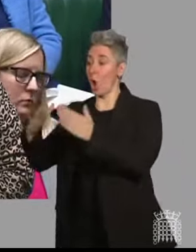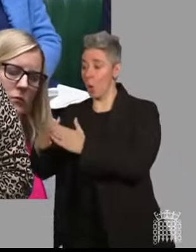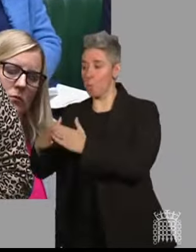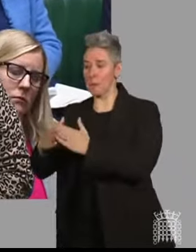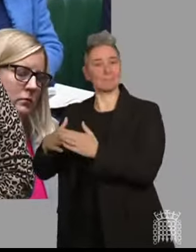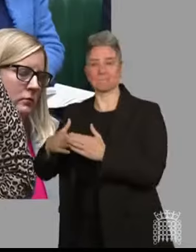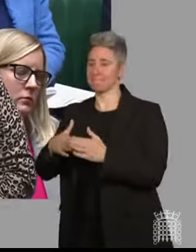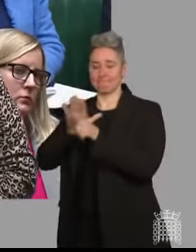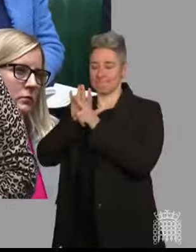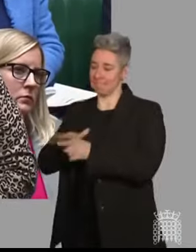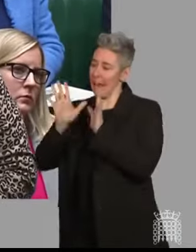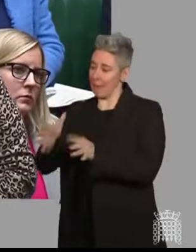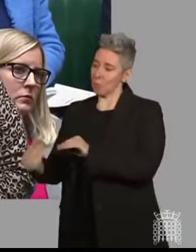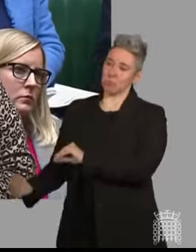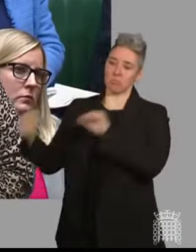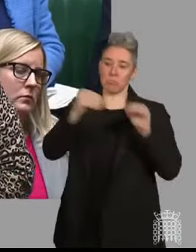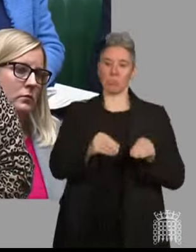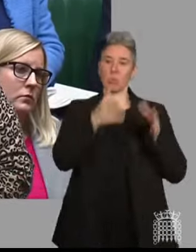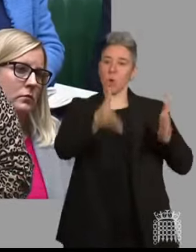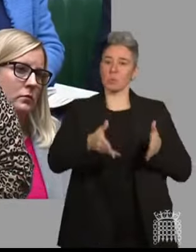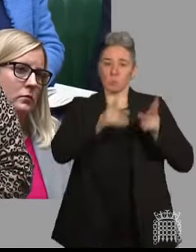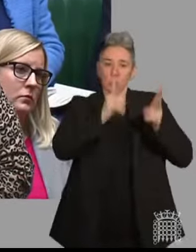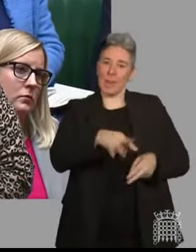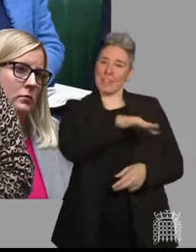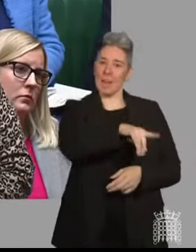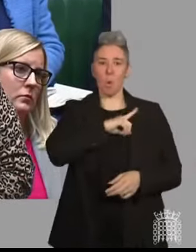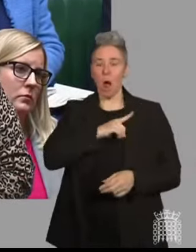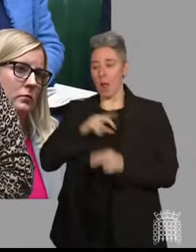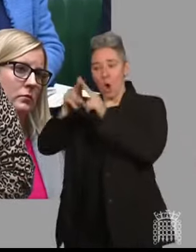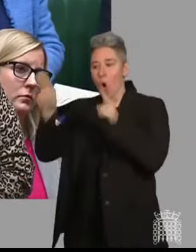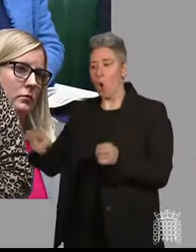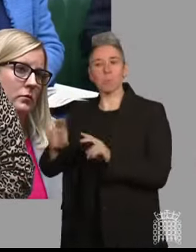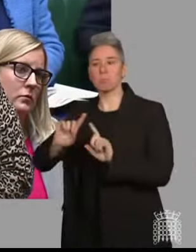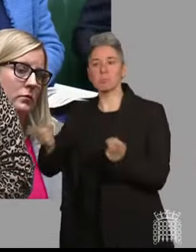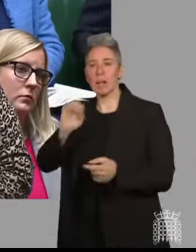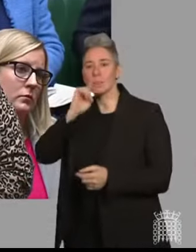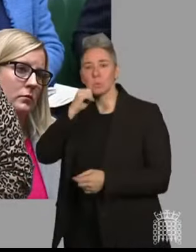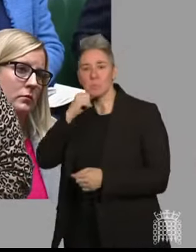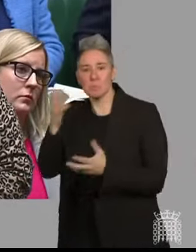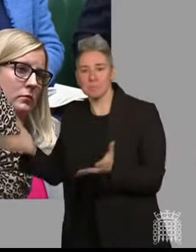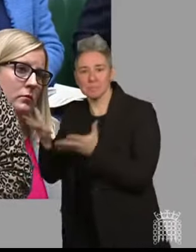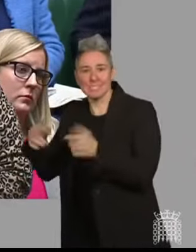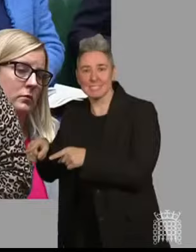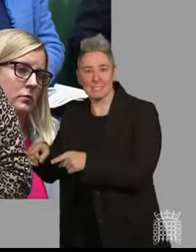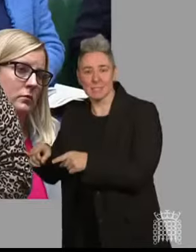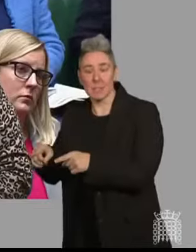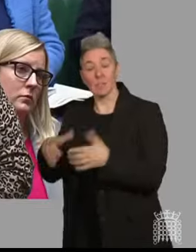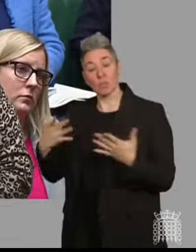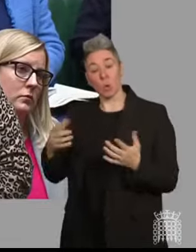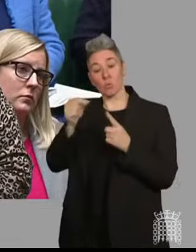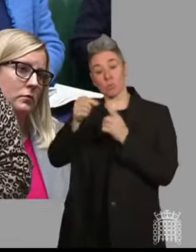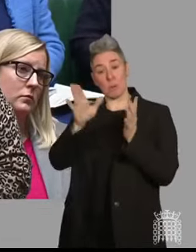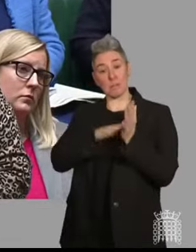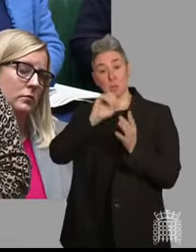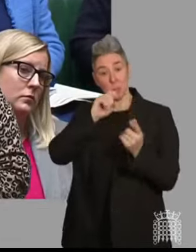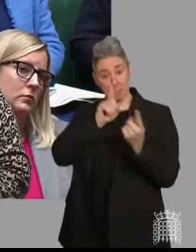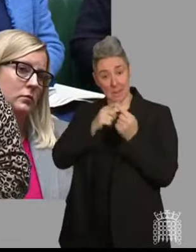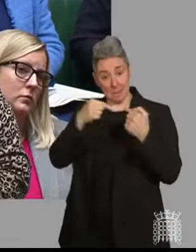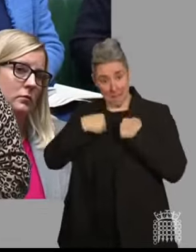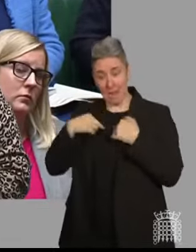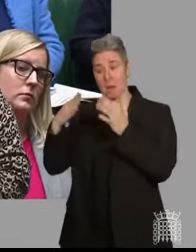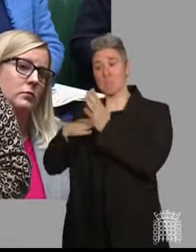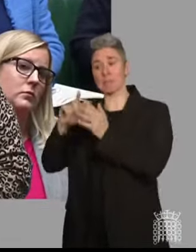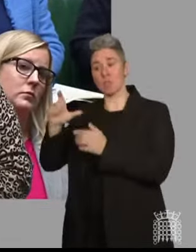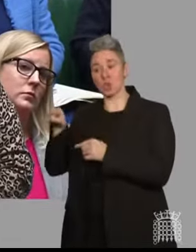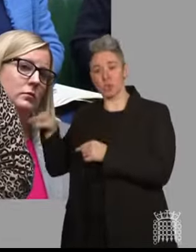sufficiently. Will the Prime Minister meet with me, Marie Curie and other organisations, including energy